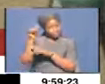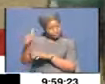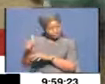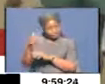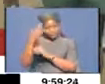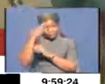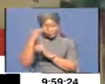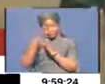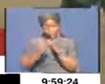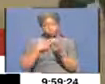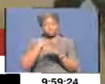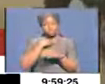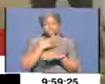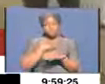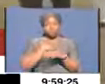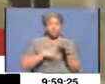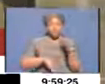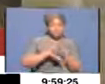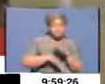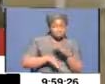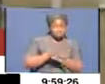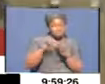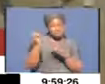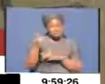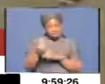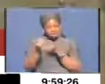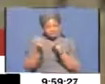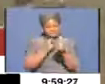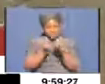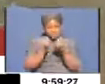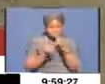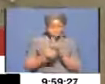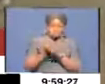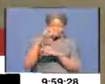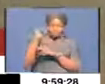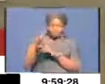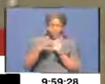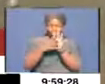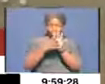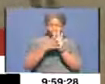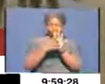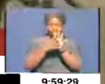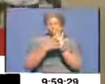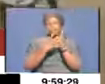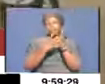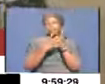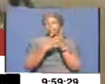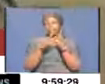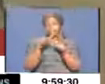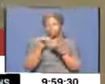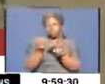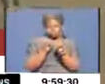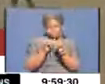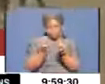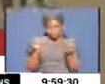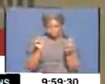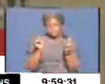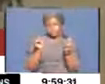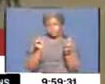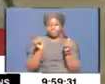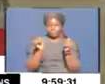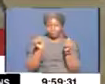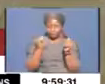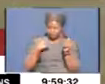football or whichever sport to grow, we have to market the sport well. And we are not doing it. And we can